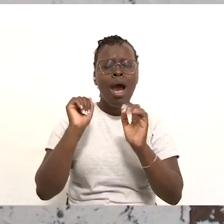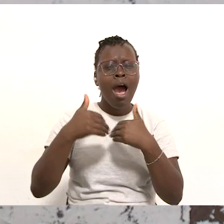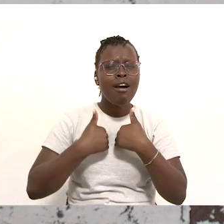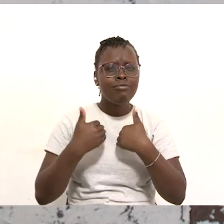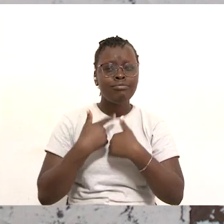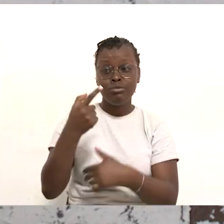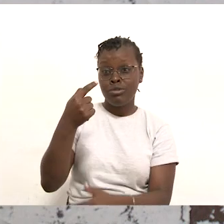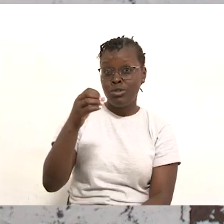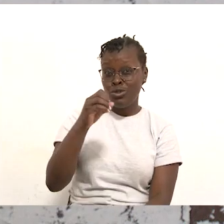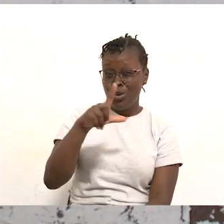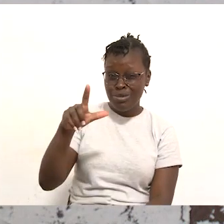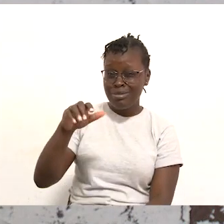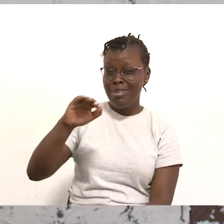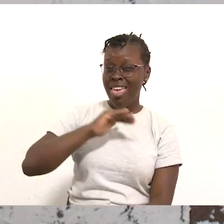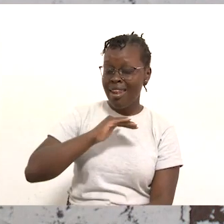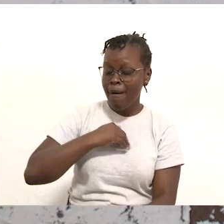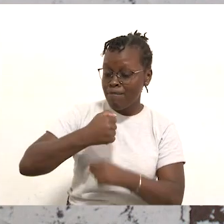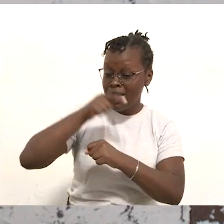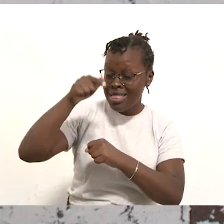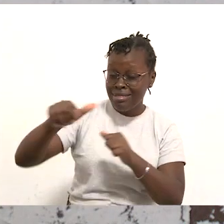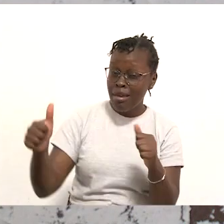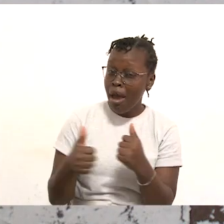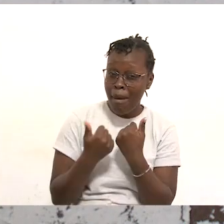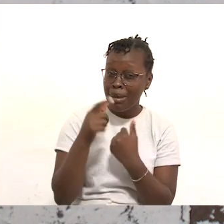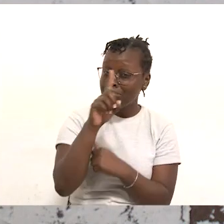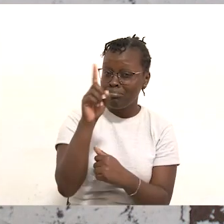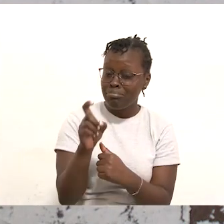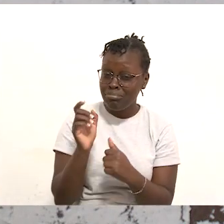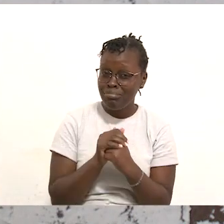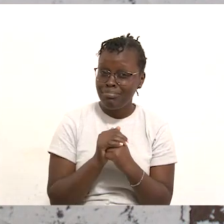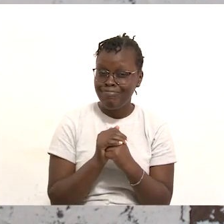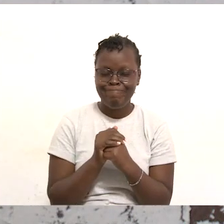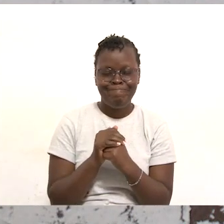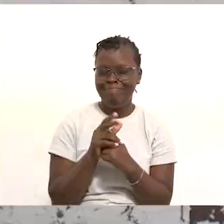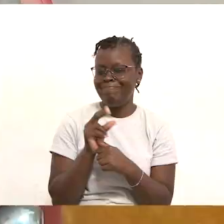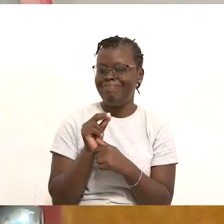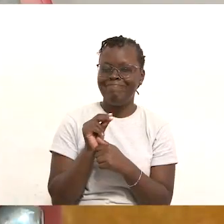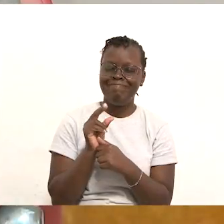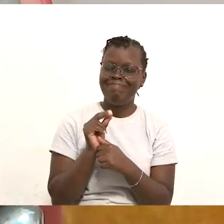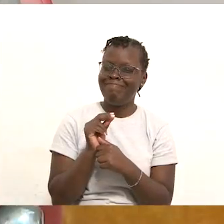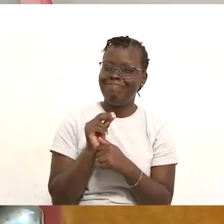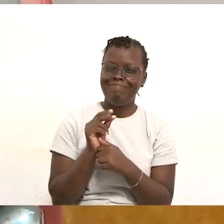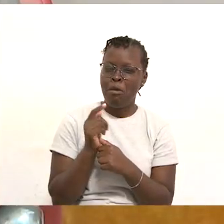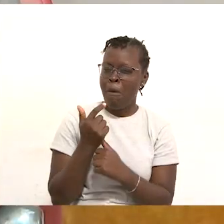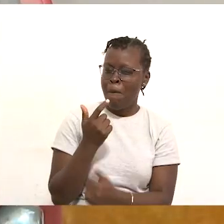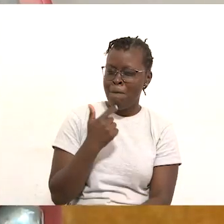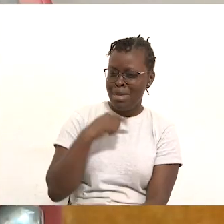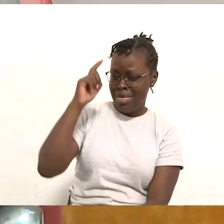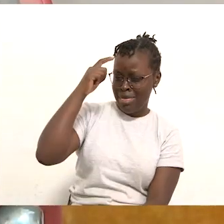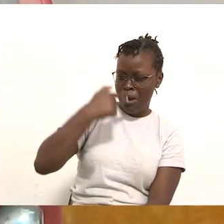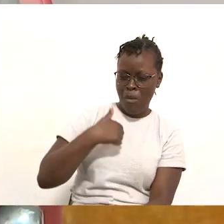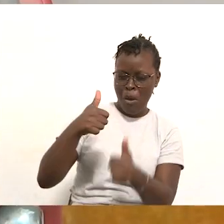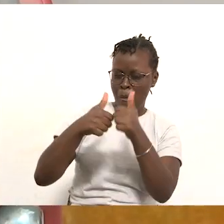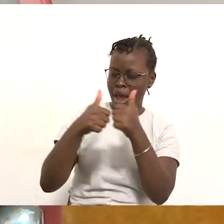tools on ground to actually make that a reality at scale? No. I don't think we are doing